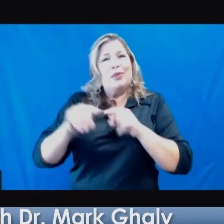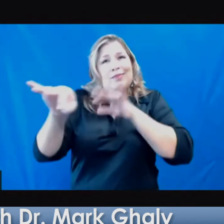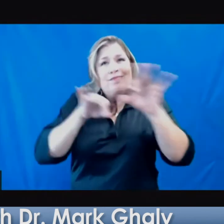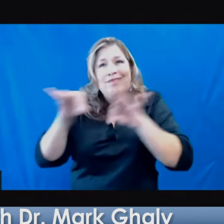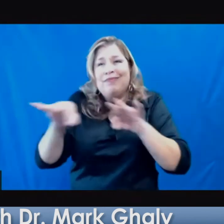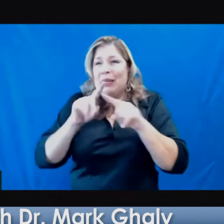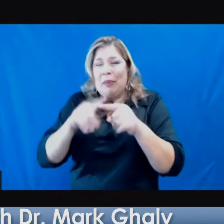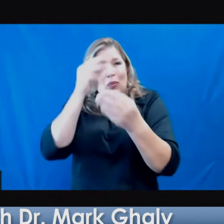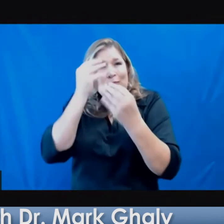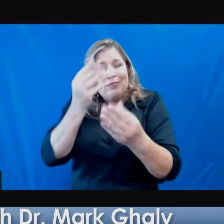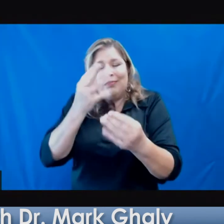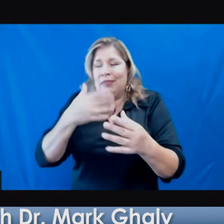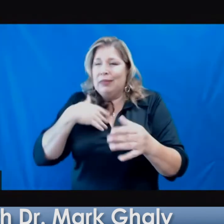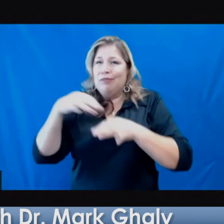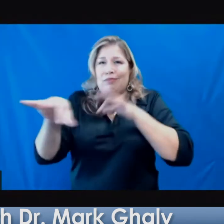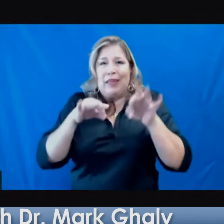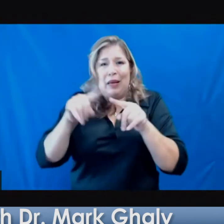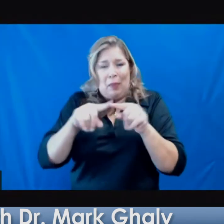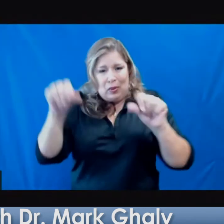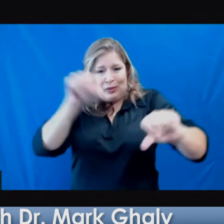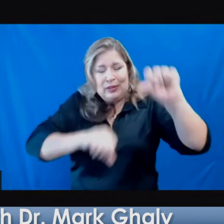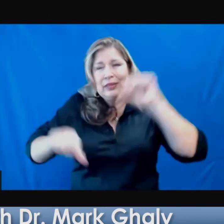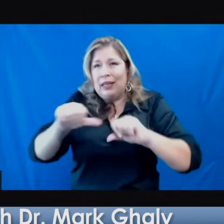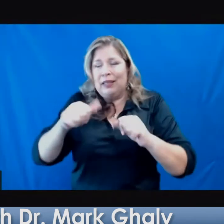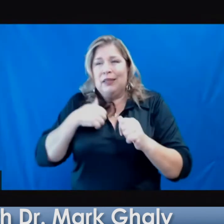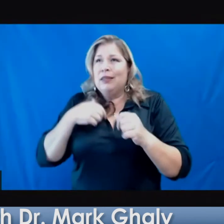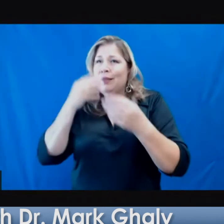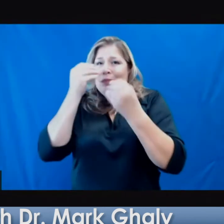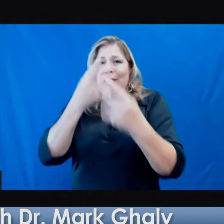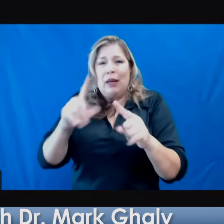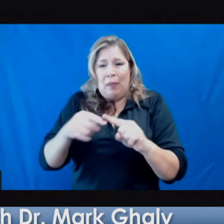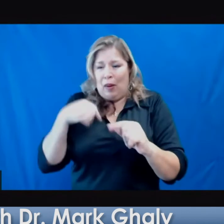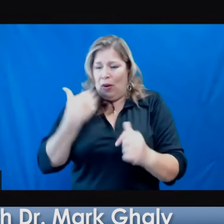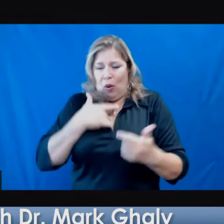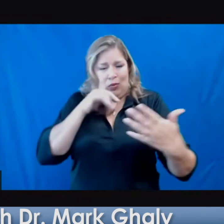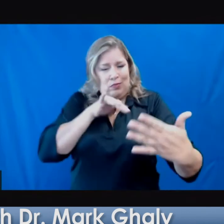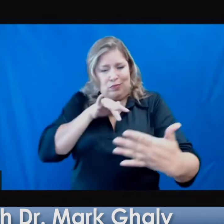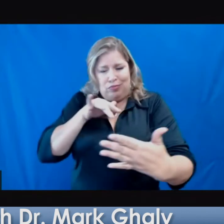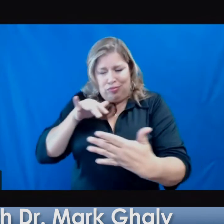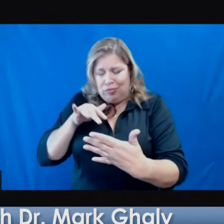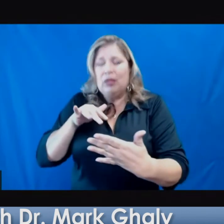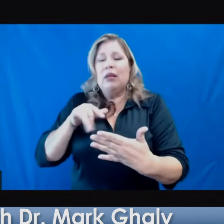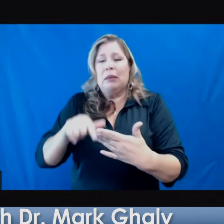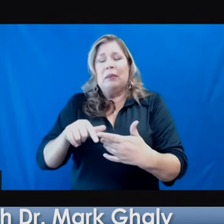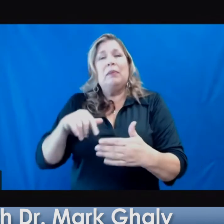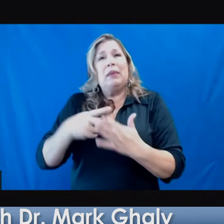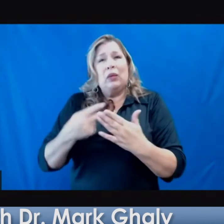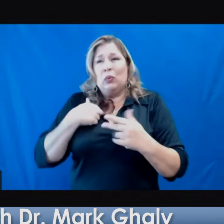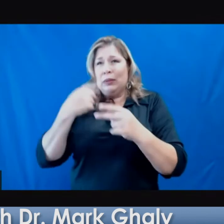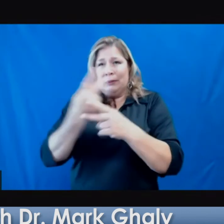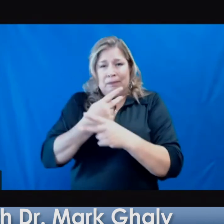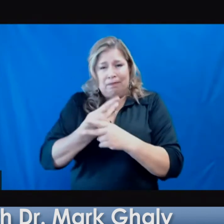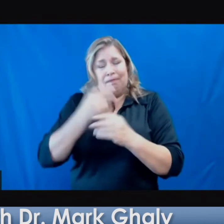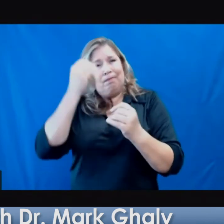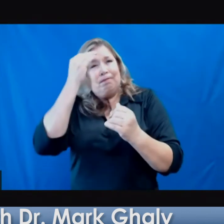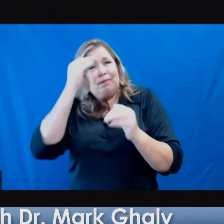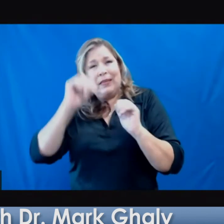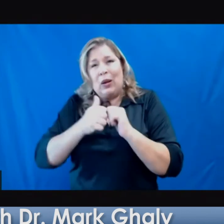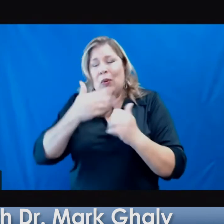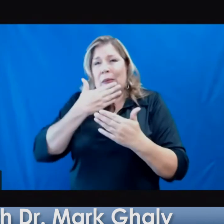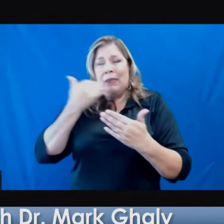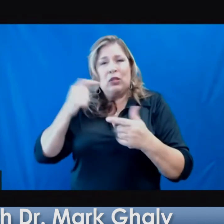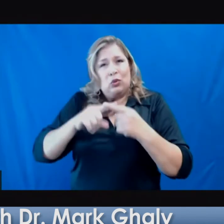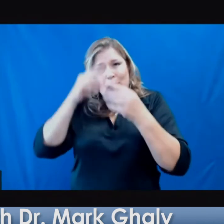making this really deeply sort of thoughtful announcement and moving forward to